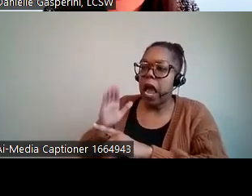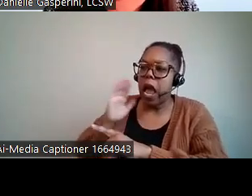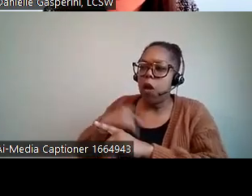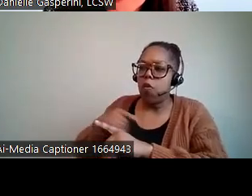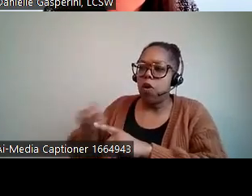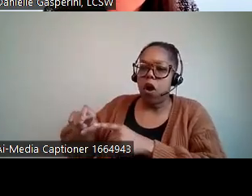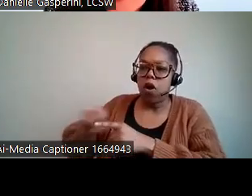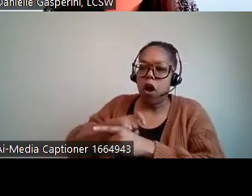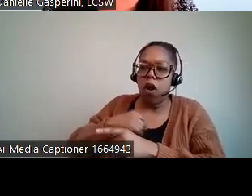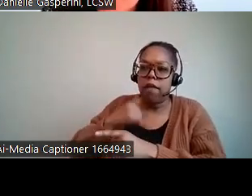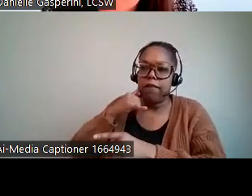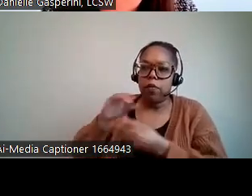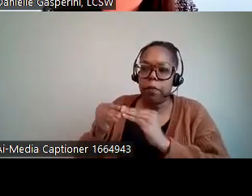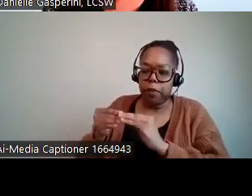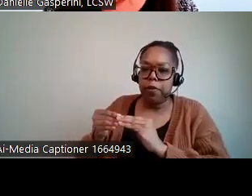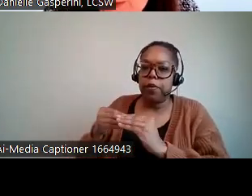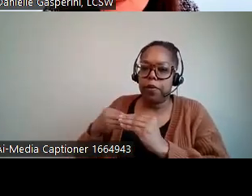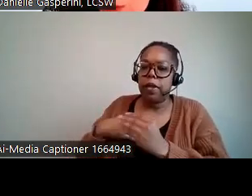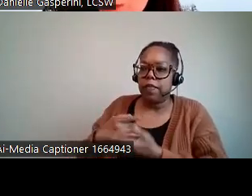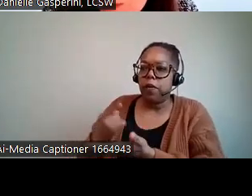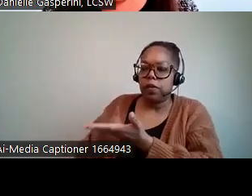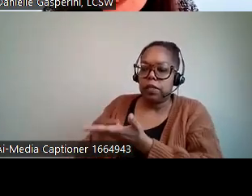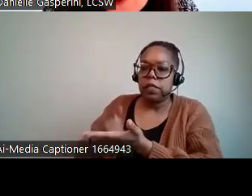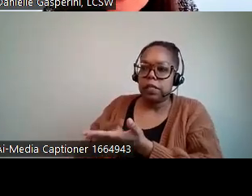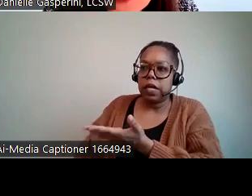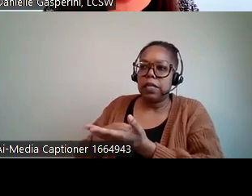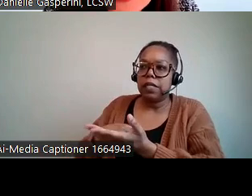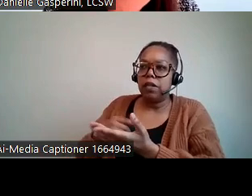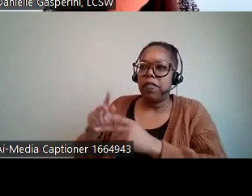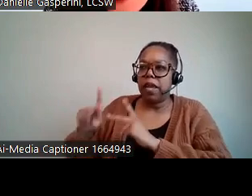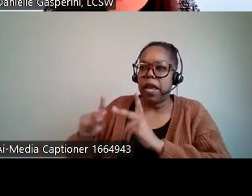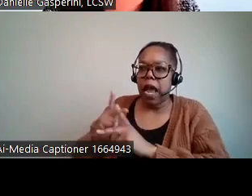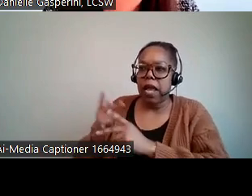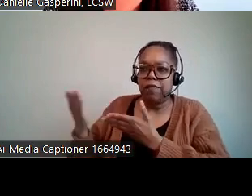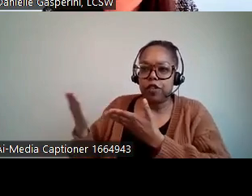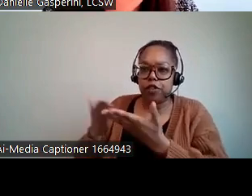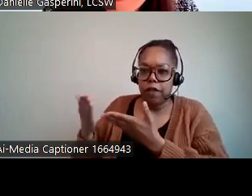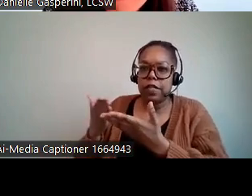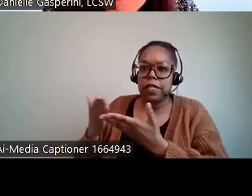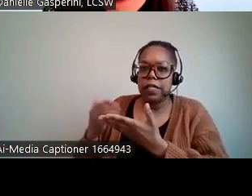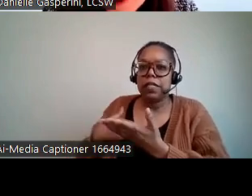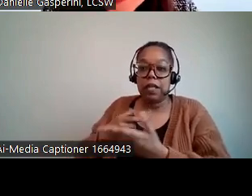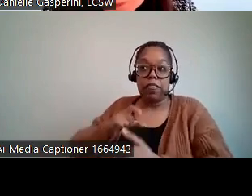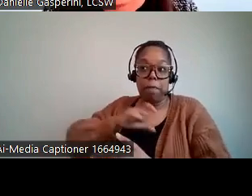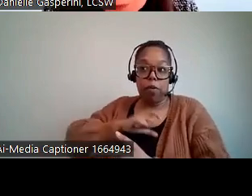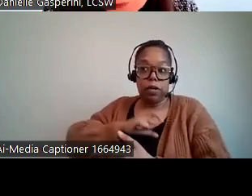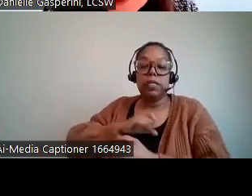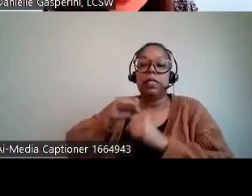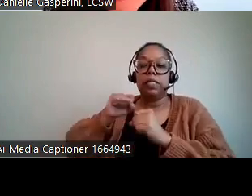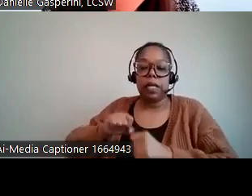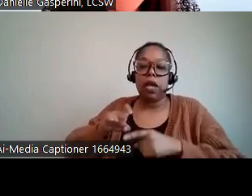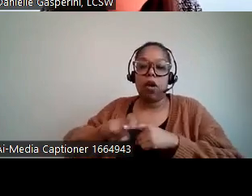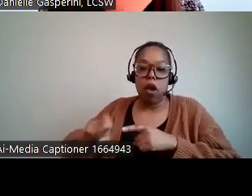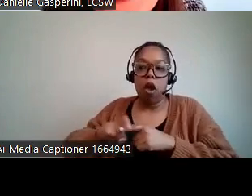over, and they're going to talk to you guys and see what kind of services they can offer you. So an officer can go ahead and make that call with